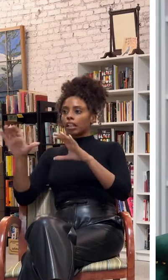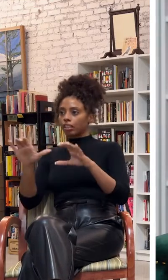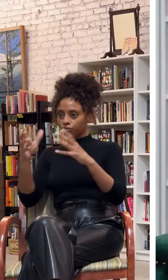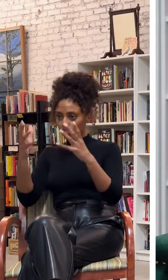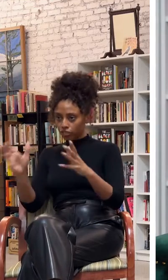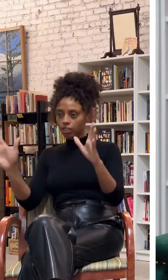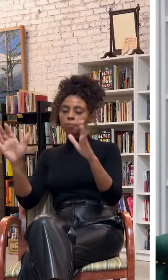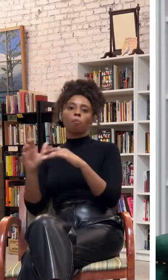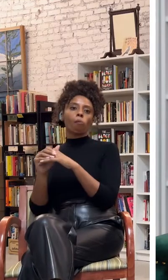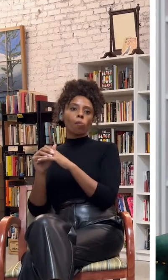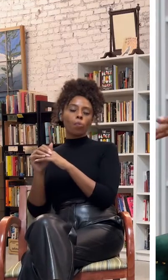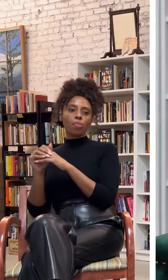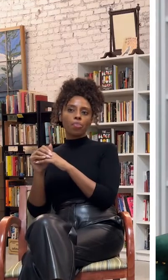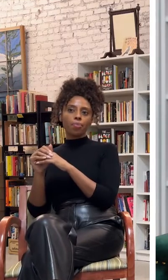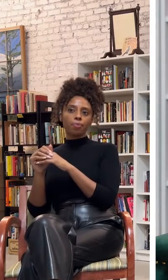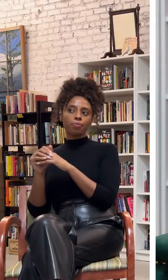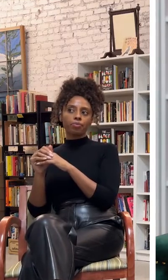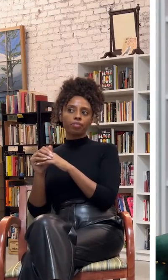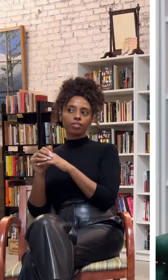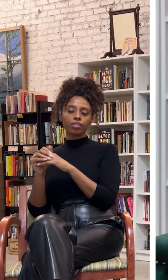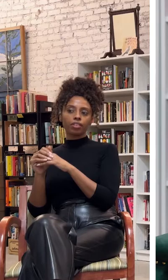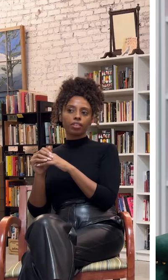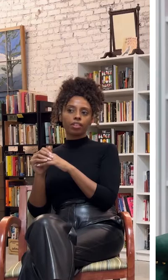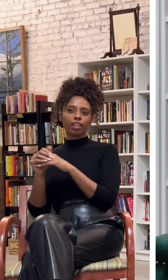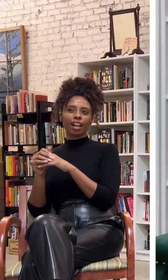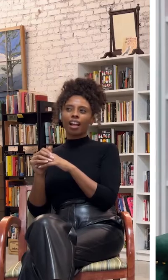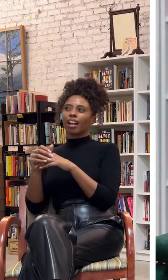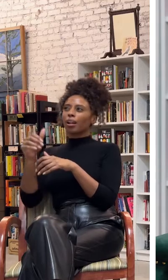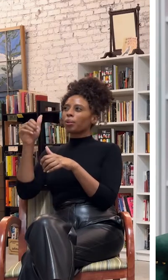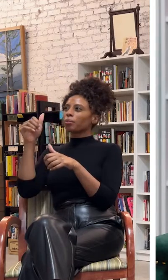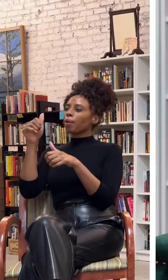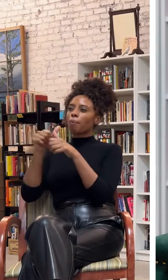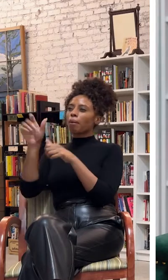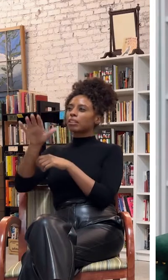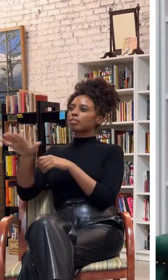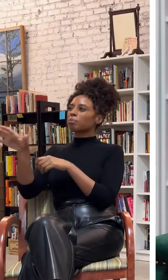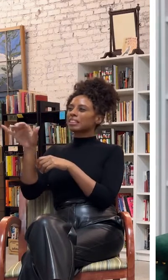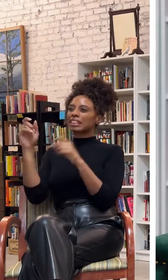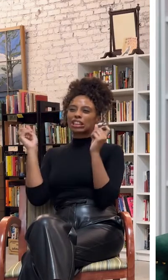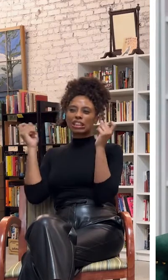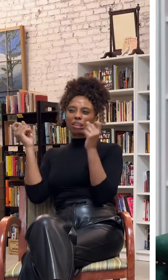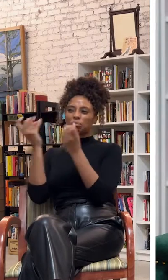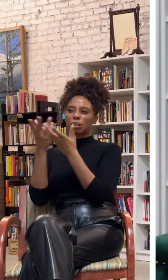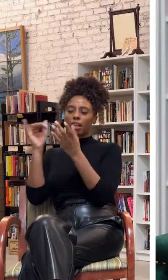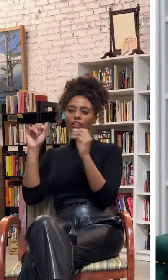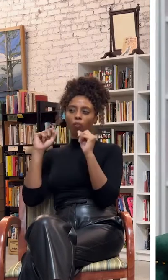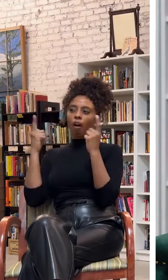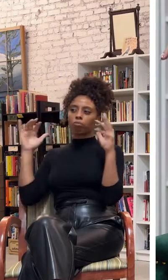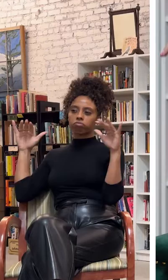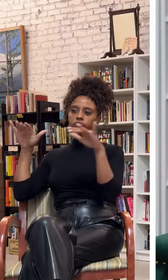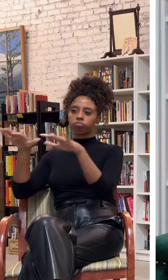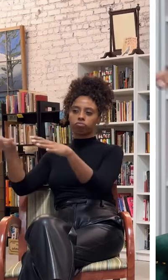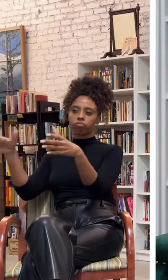stuff, Viv, it was like a gym. I don't remember the space. It was like a gym or something like that. But we all came to this space, and Viv had done all